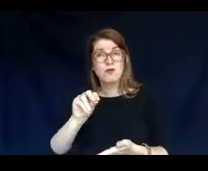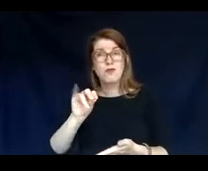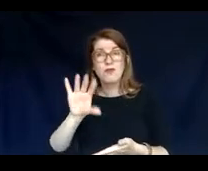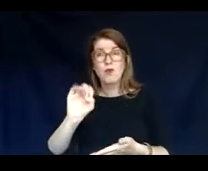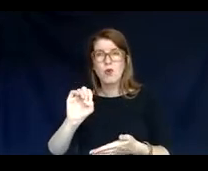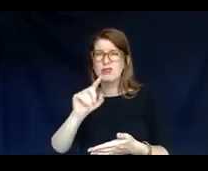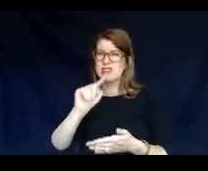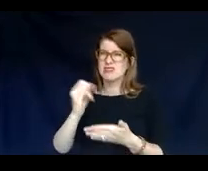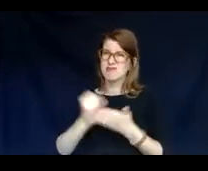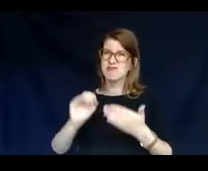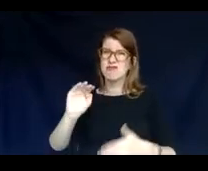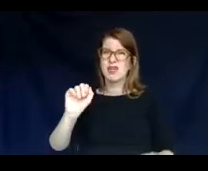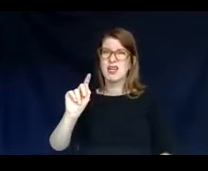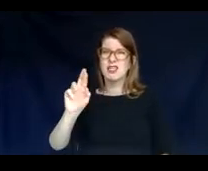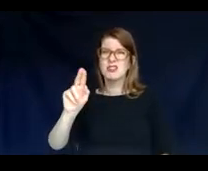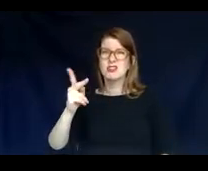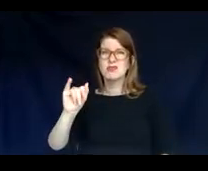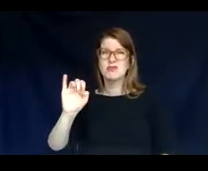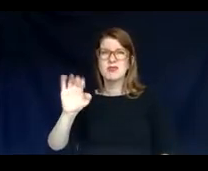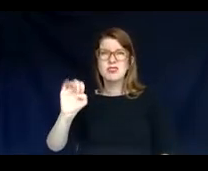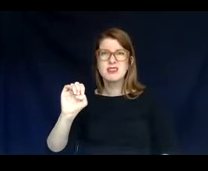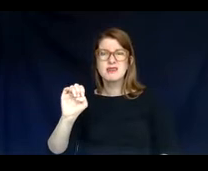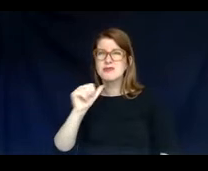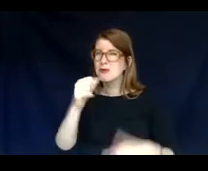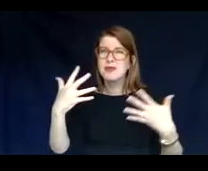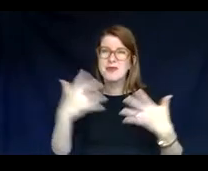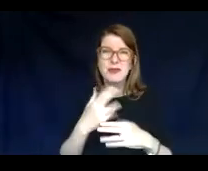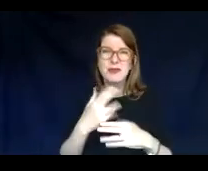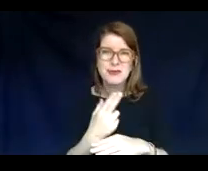not be afraid to use it." Will you pray with me?